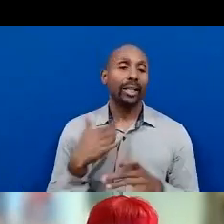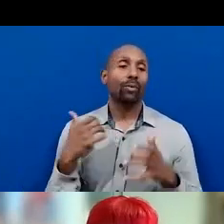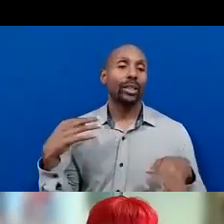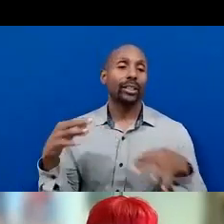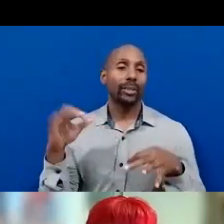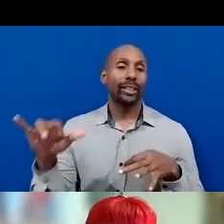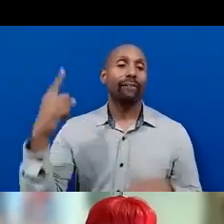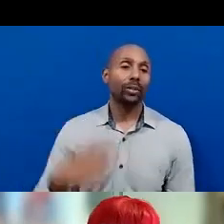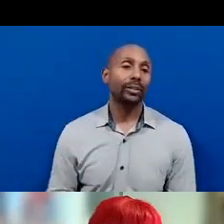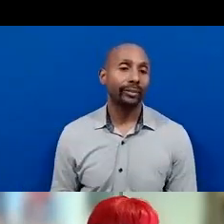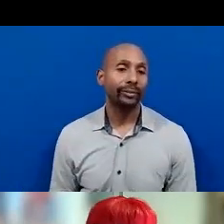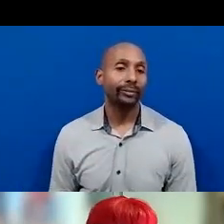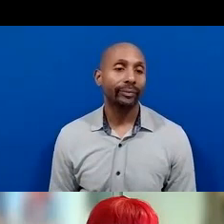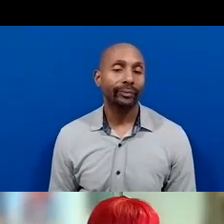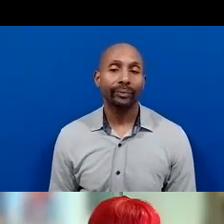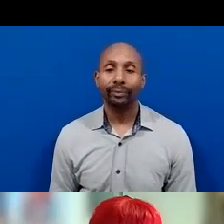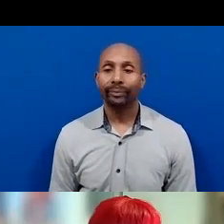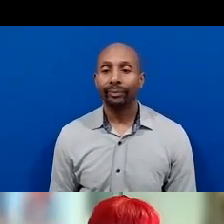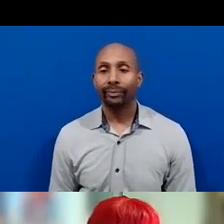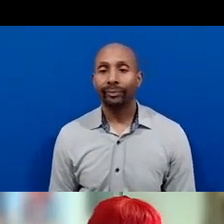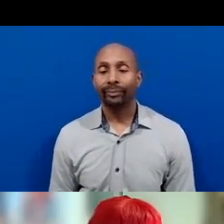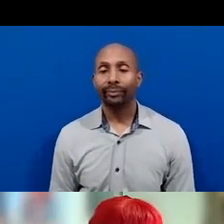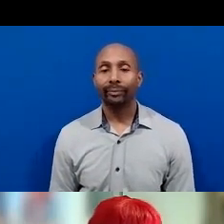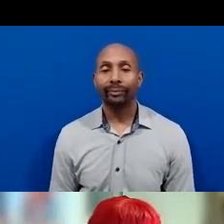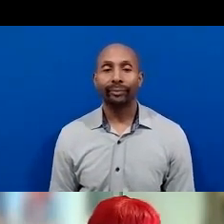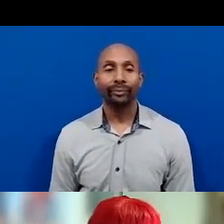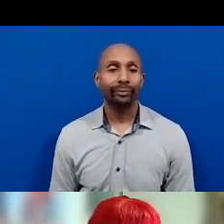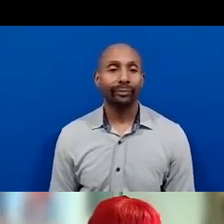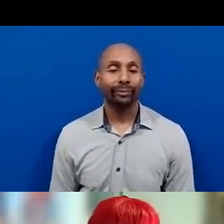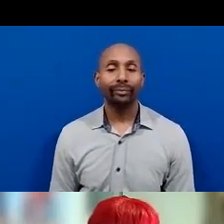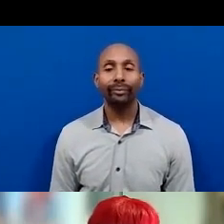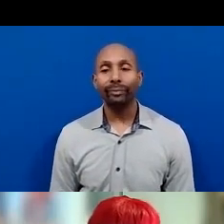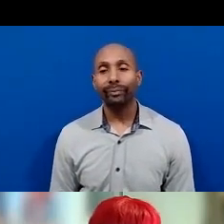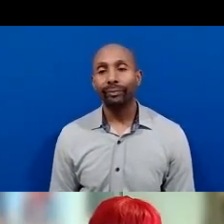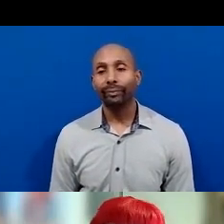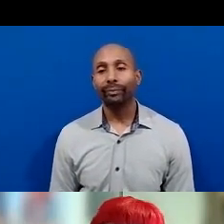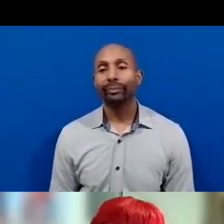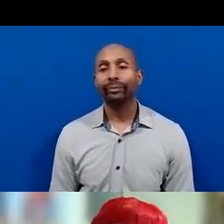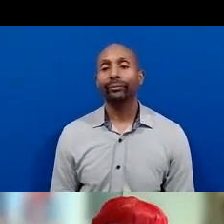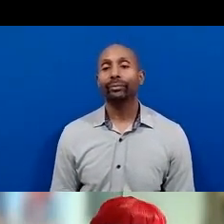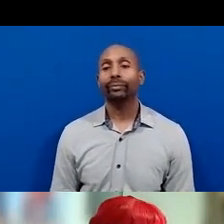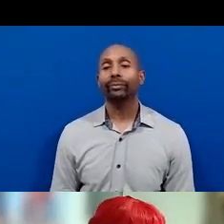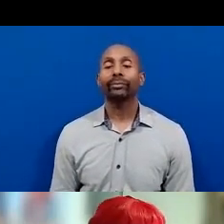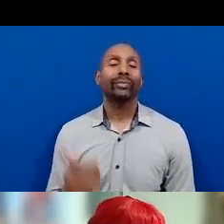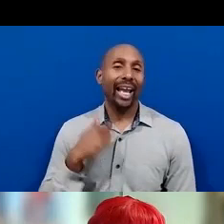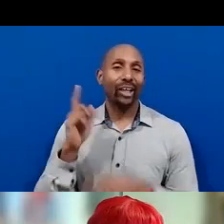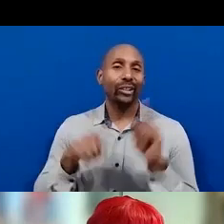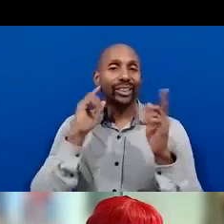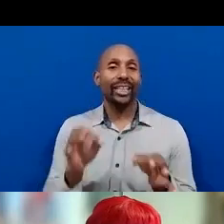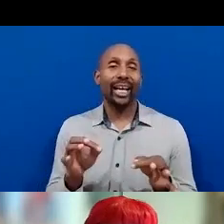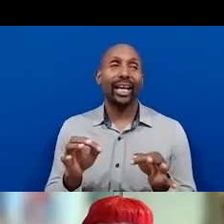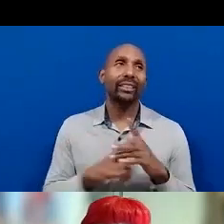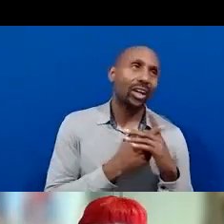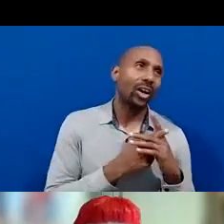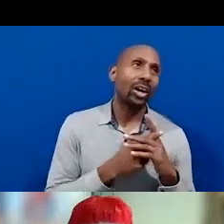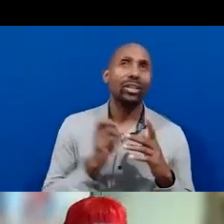first. I couldn't decide which order to do it, but I figured if people are like, what the heck is monkeypox anyway? So I figured I should describe what it is first,